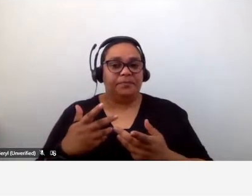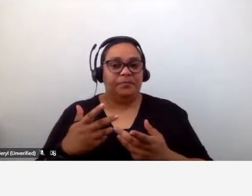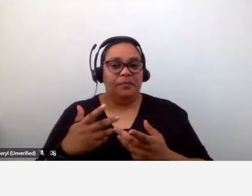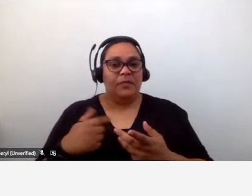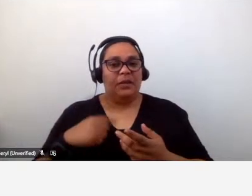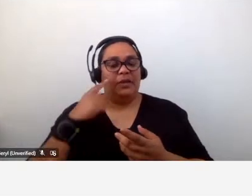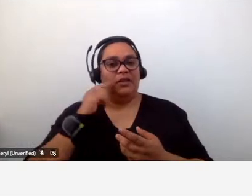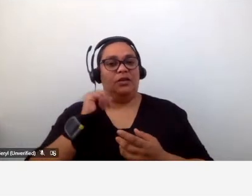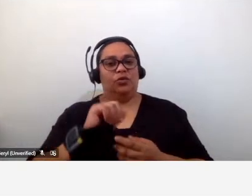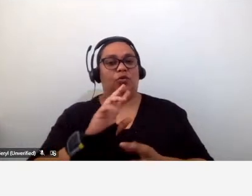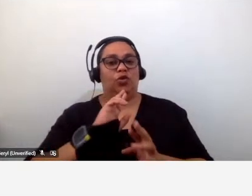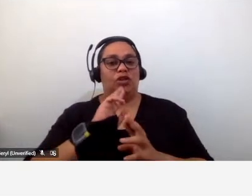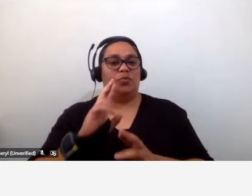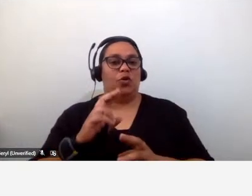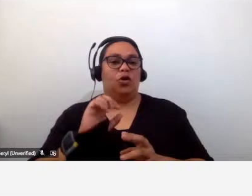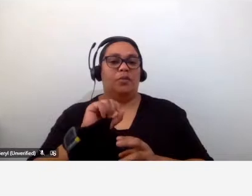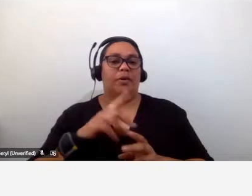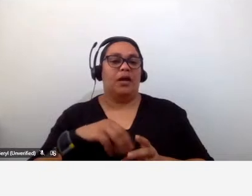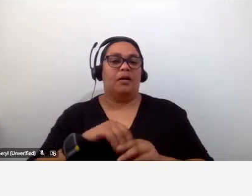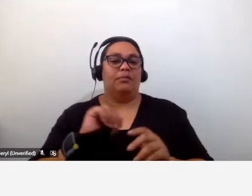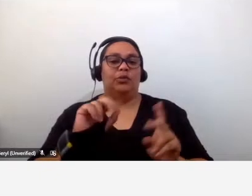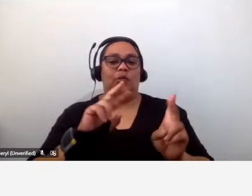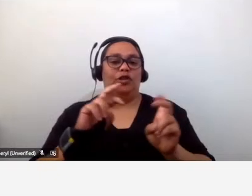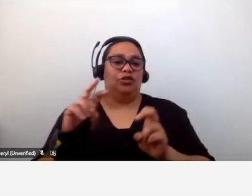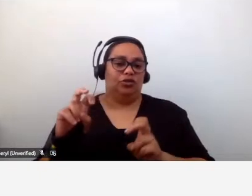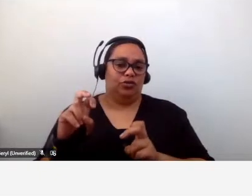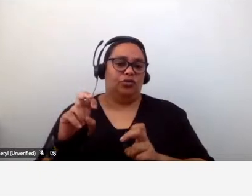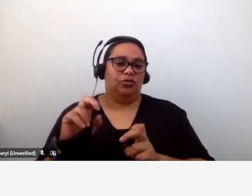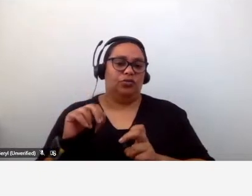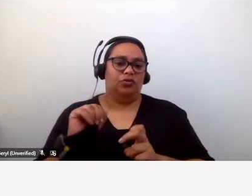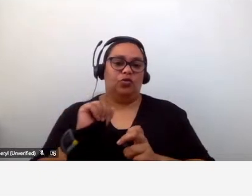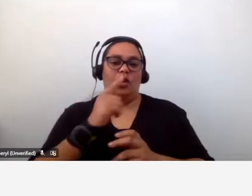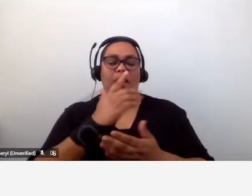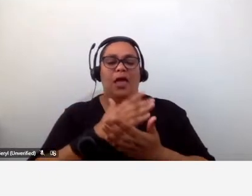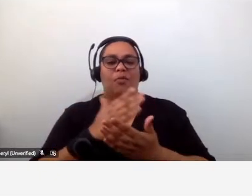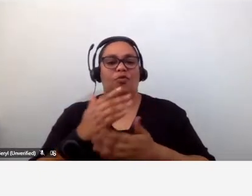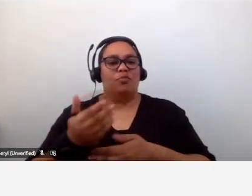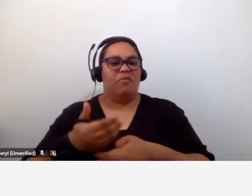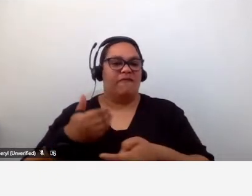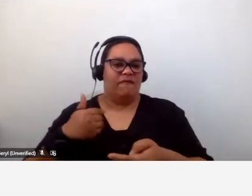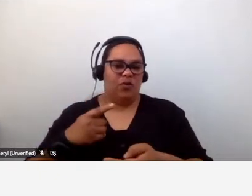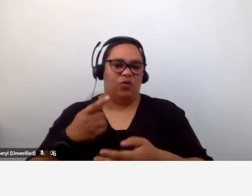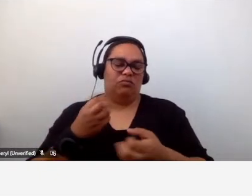I think you responded on the issue of the libraries earlier.